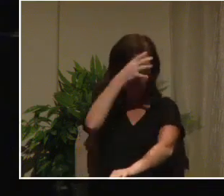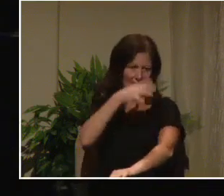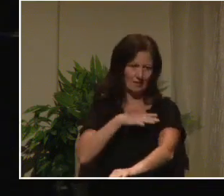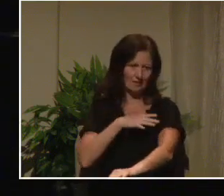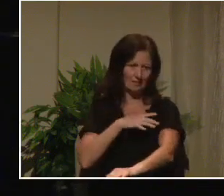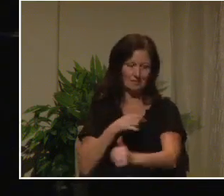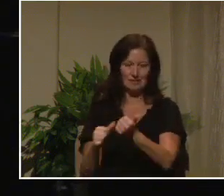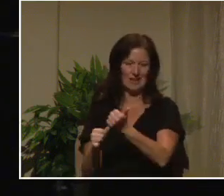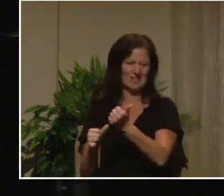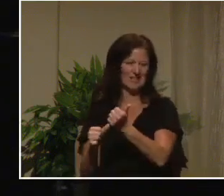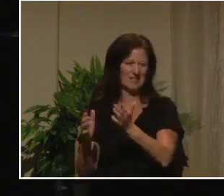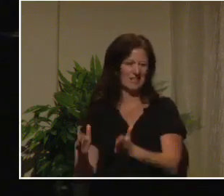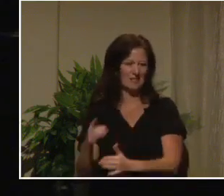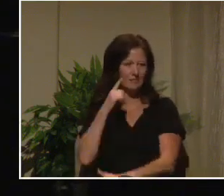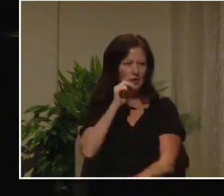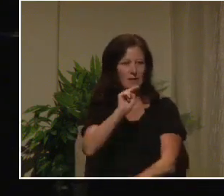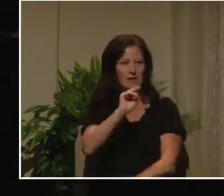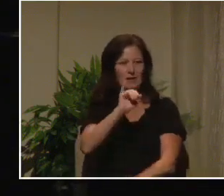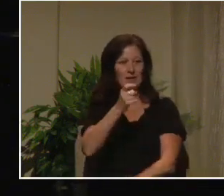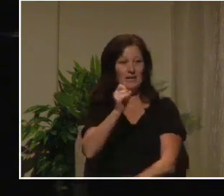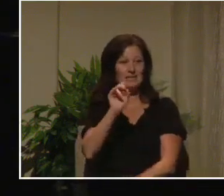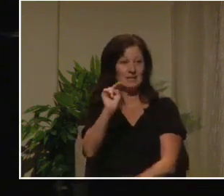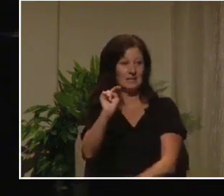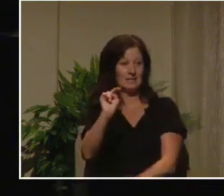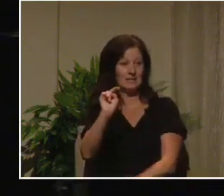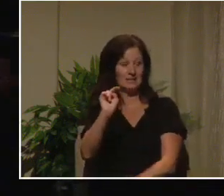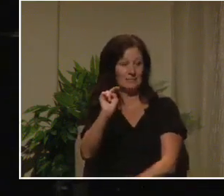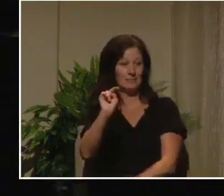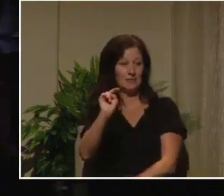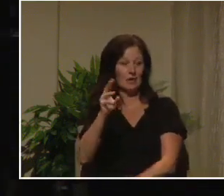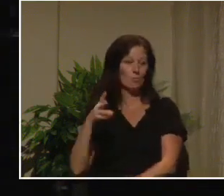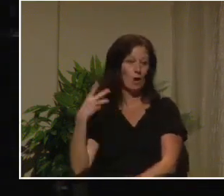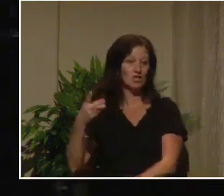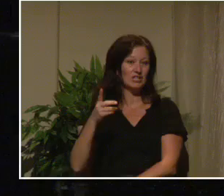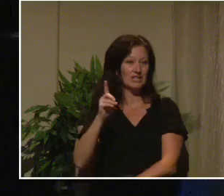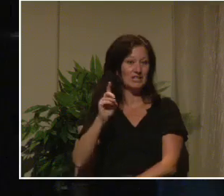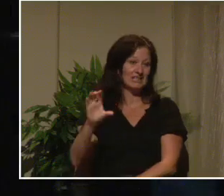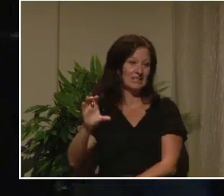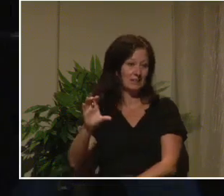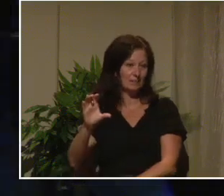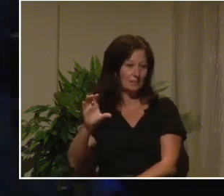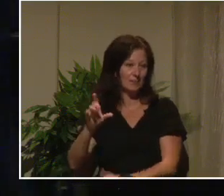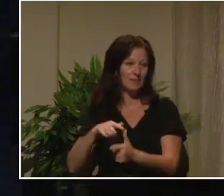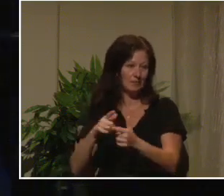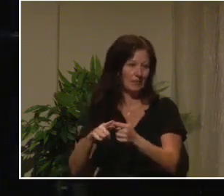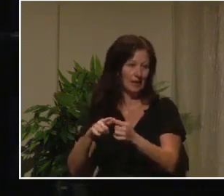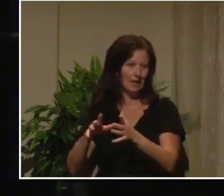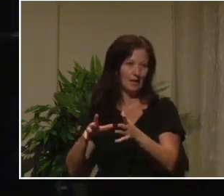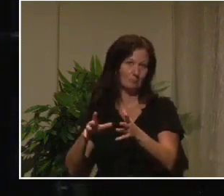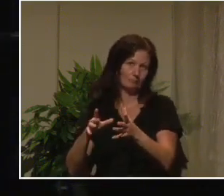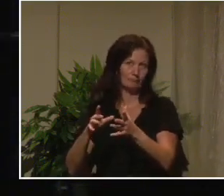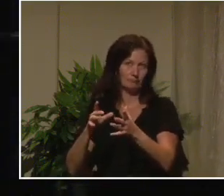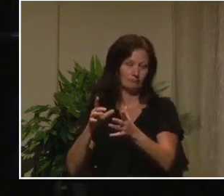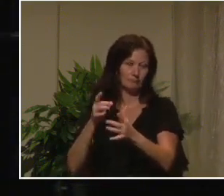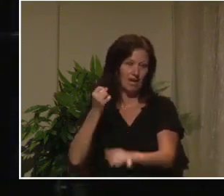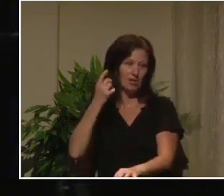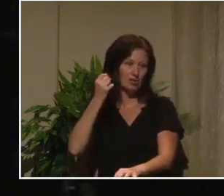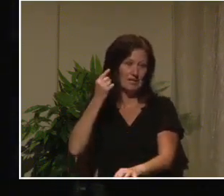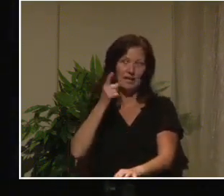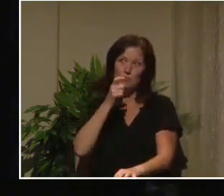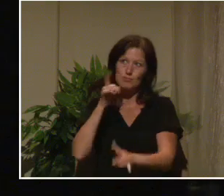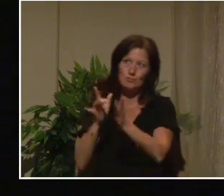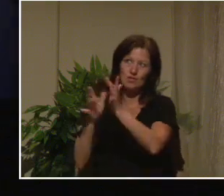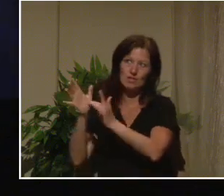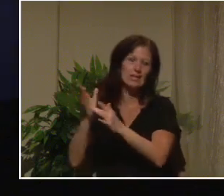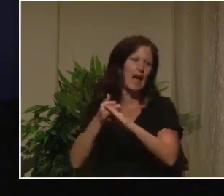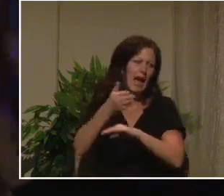get it done in Washington, and then he came to Jesus. After being thrown in prison, it took that,